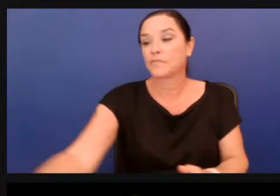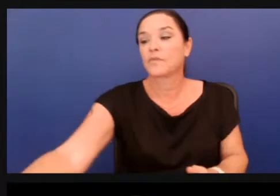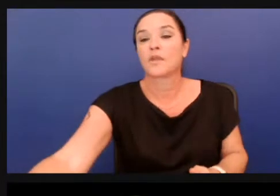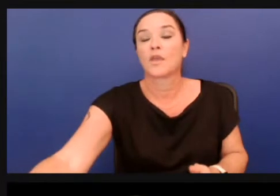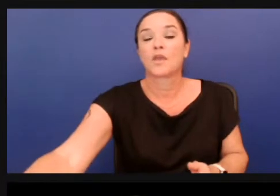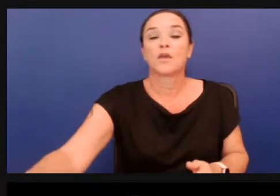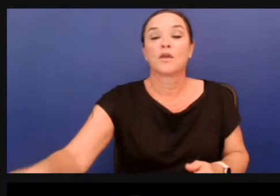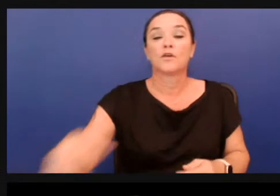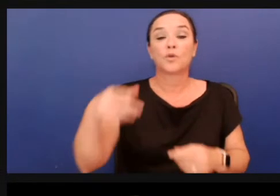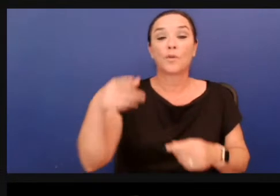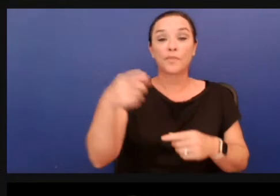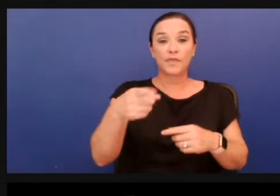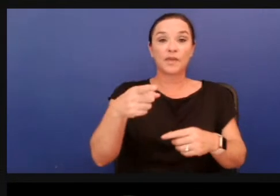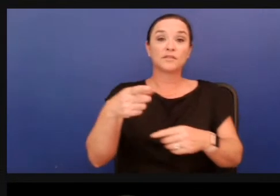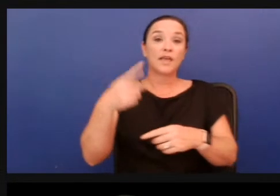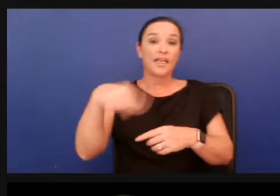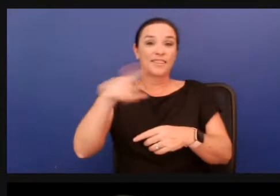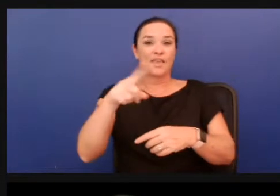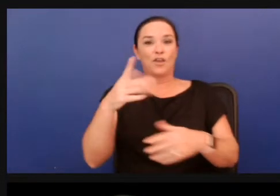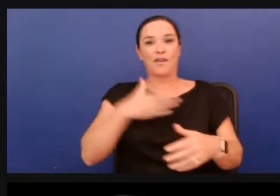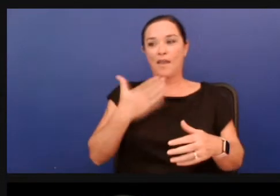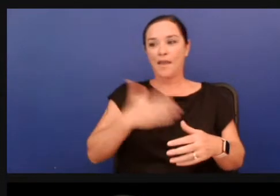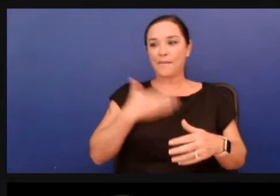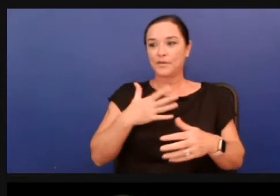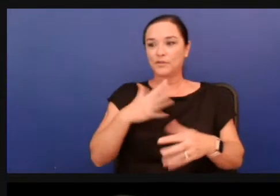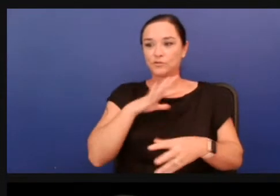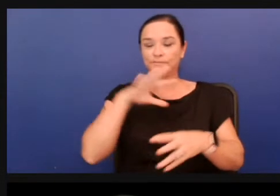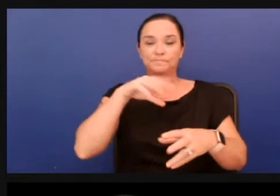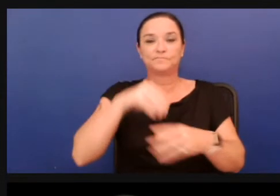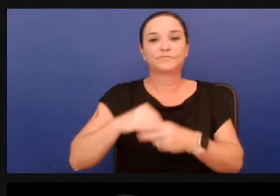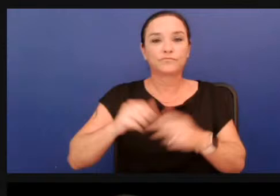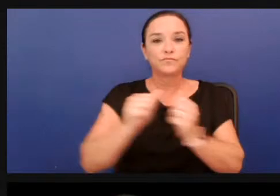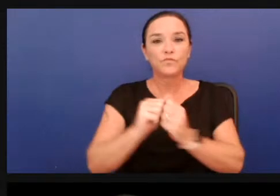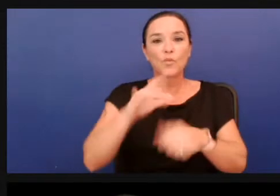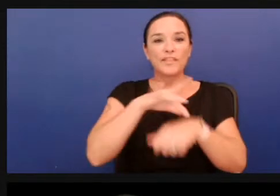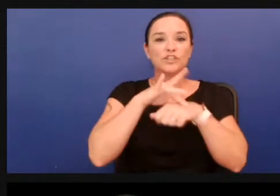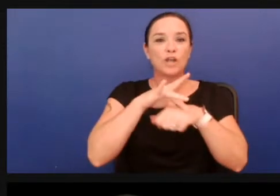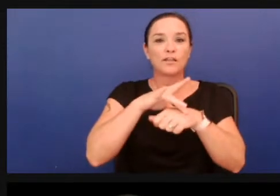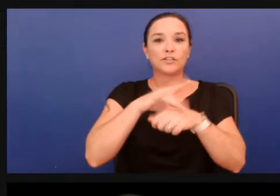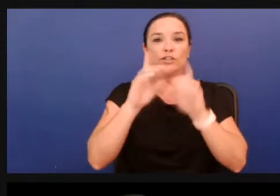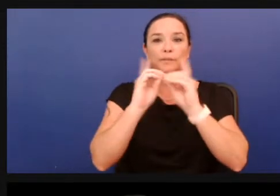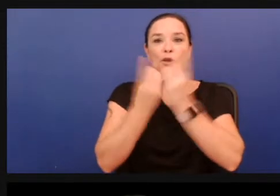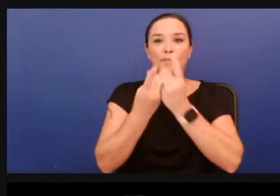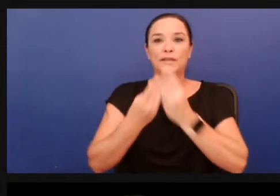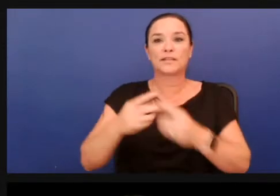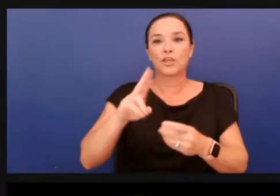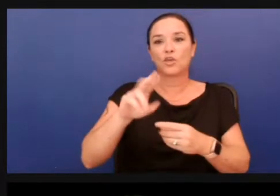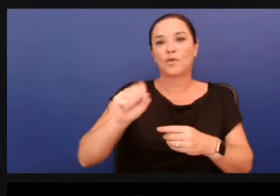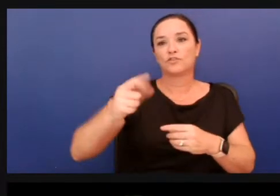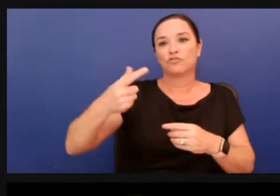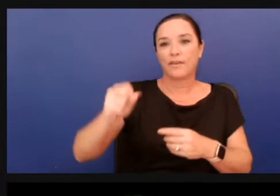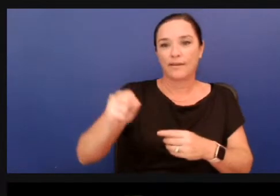Hilo geology and anthropology departments at the USGS.